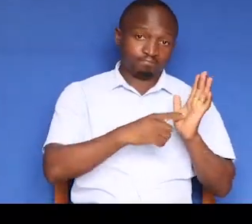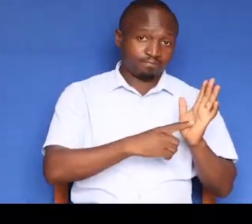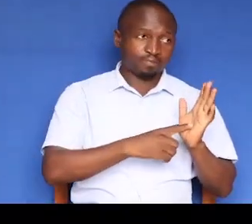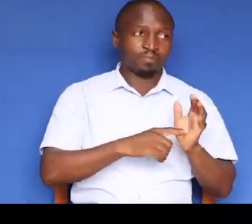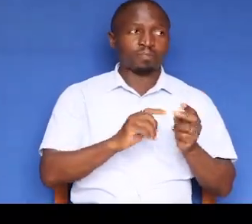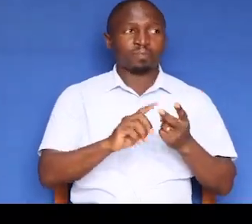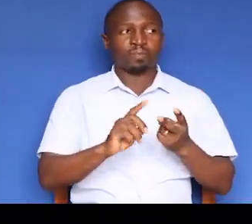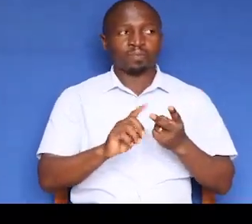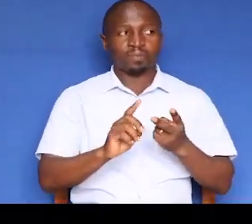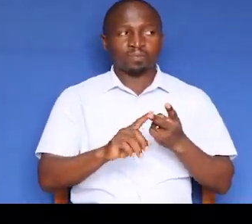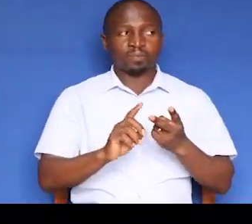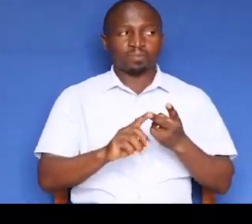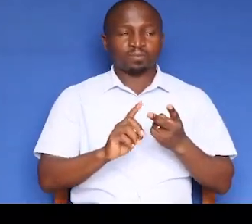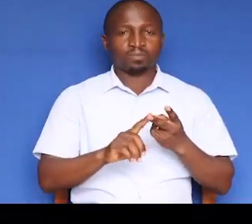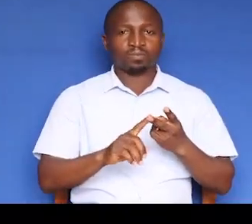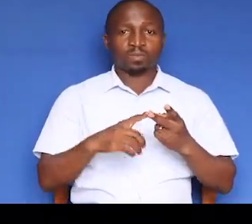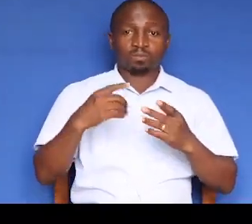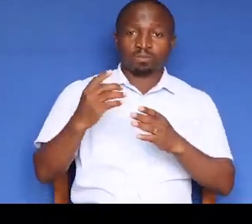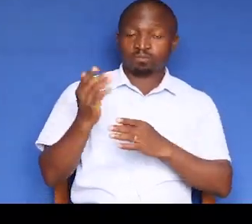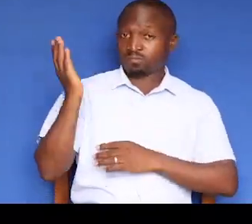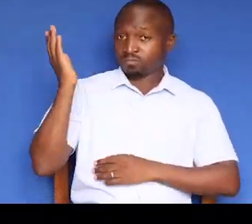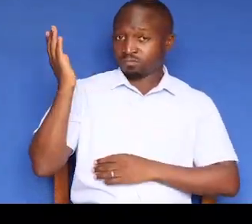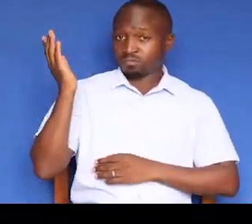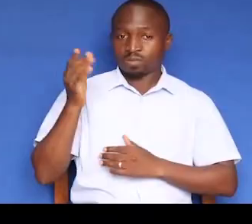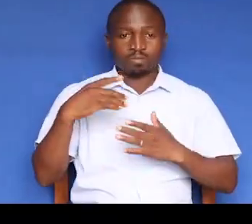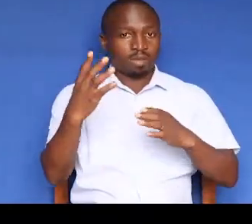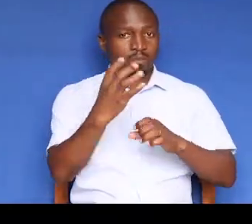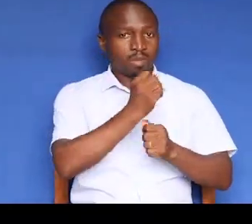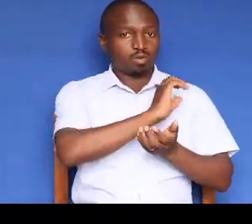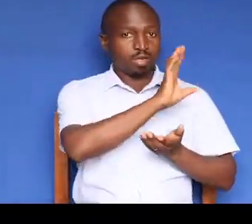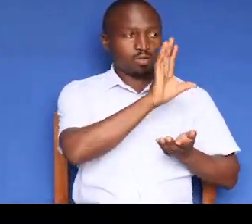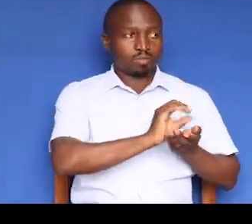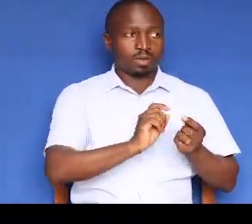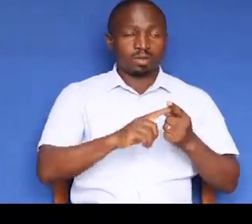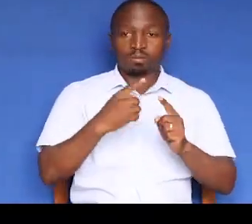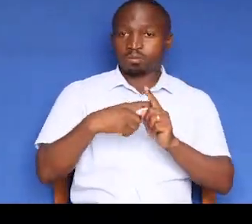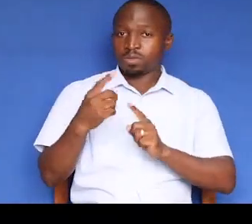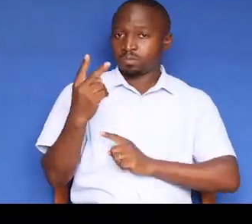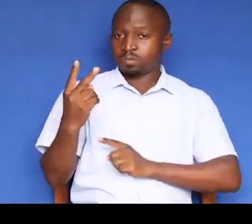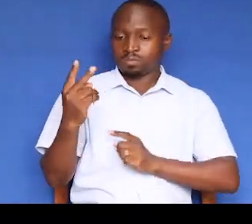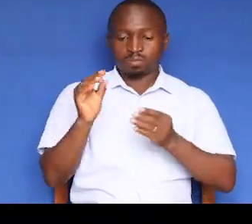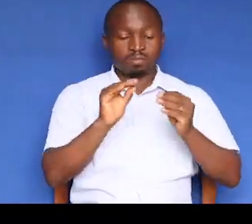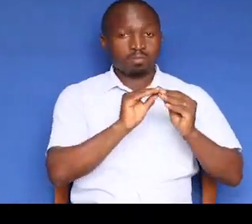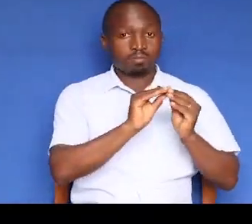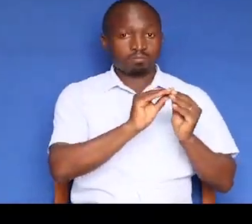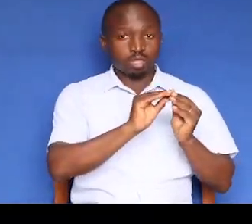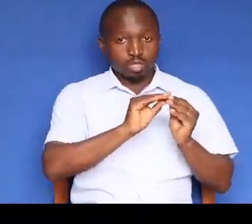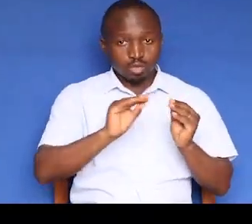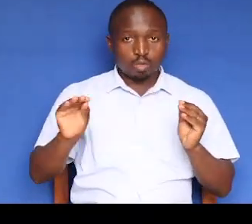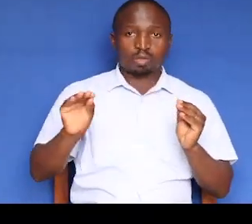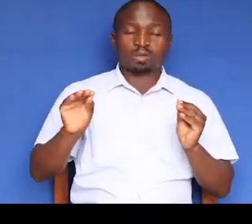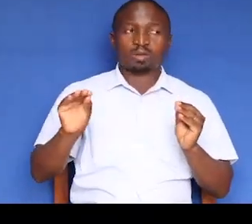will be equal to at 4 here, total revenue 200 minus